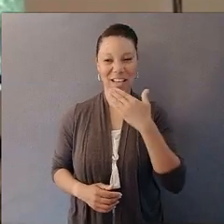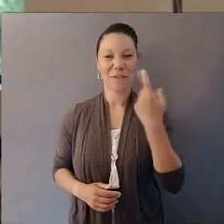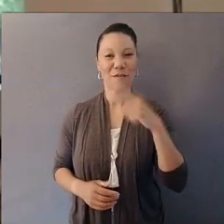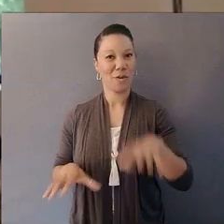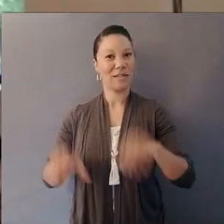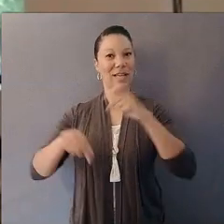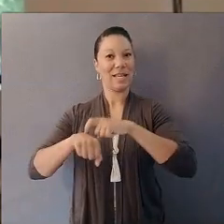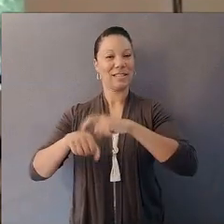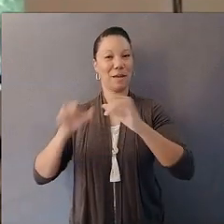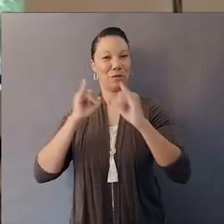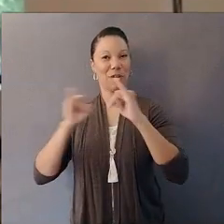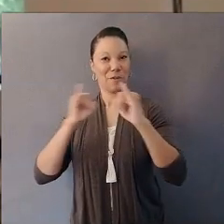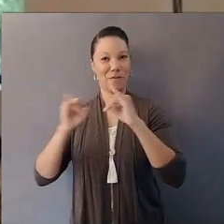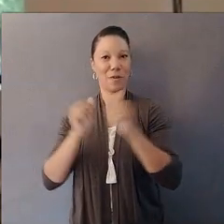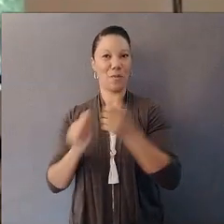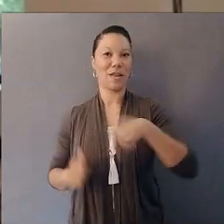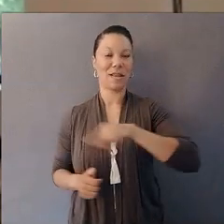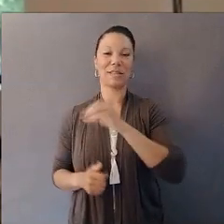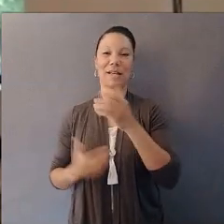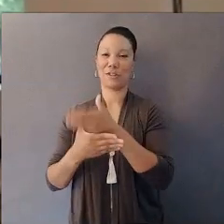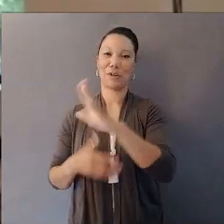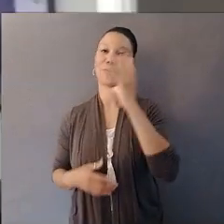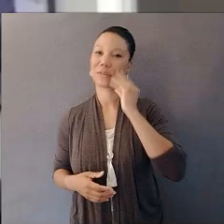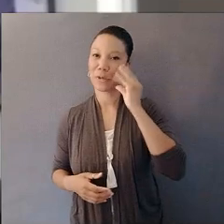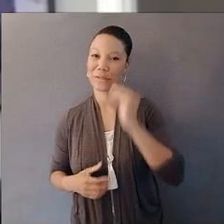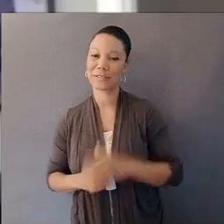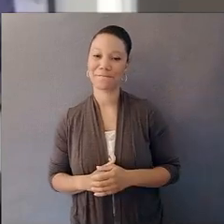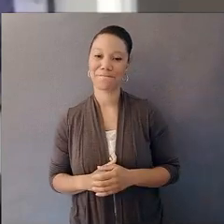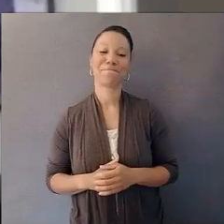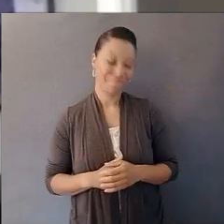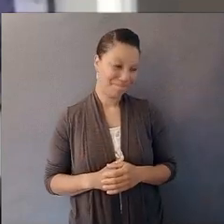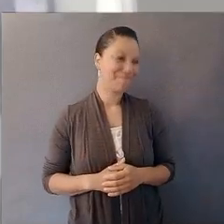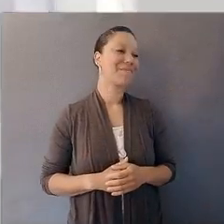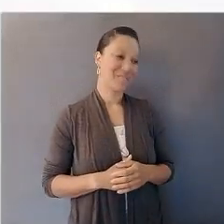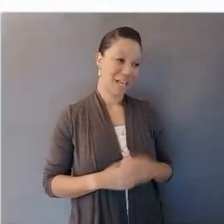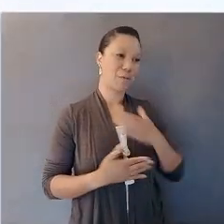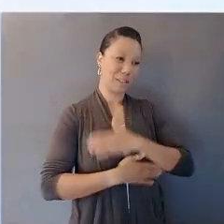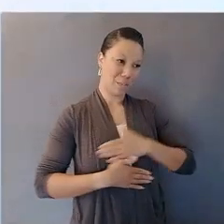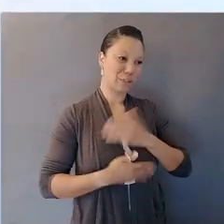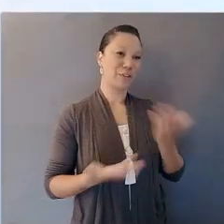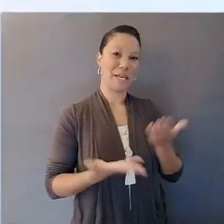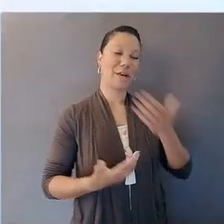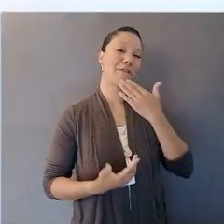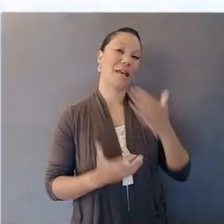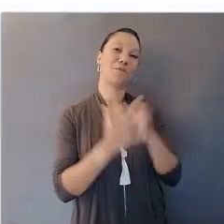to talk with us and share your experiences with us. Pleasure to be here. Thank you very much.